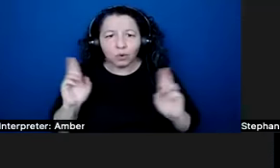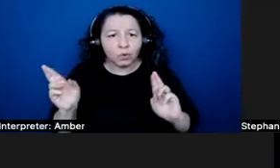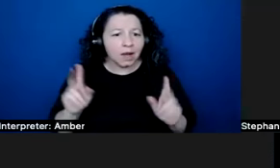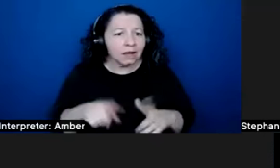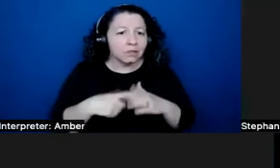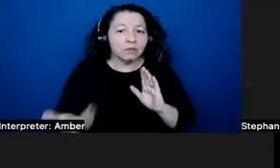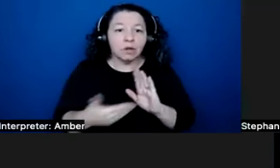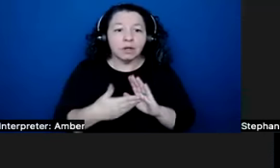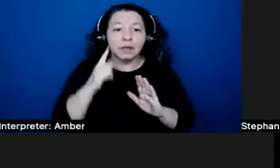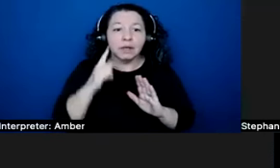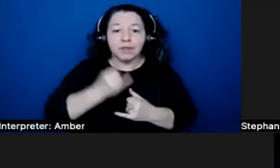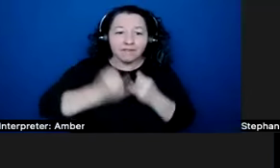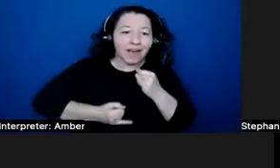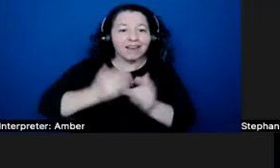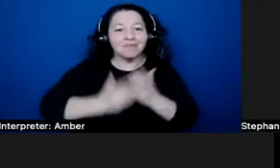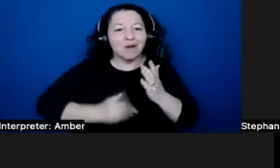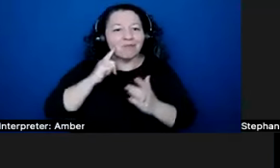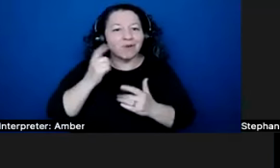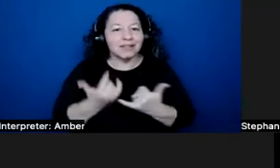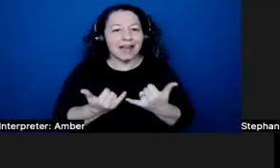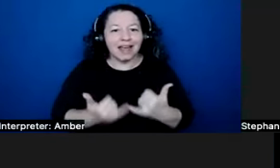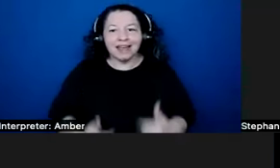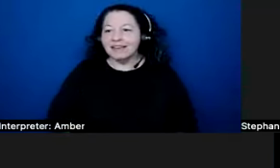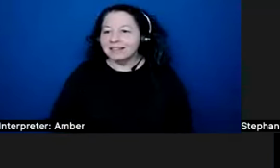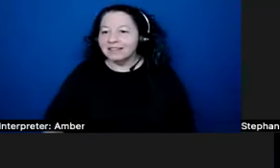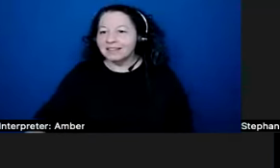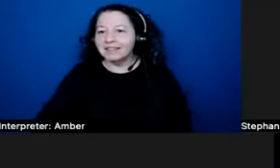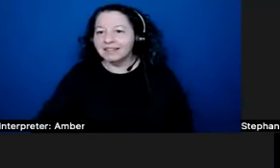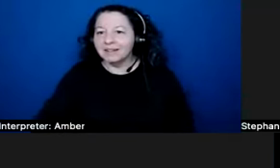the final module of the day.